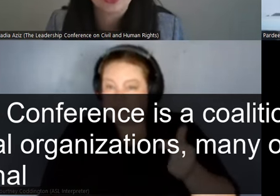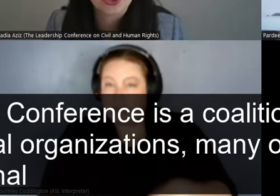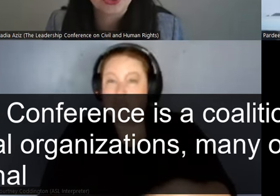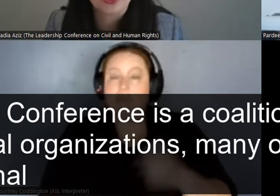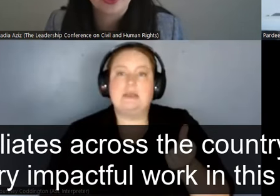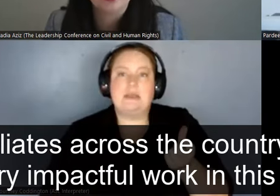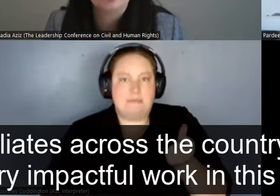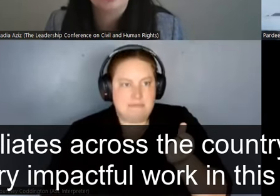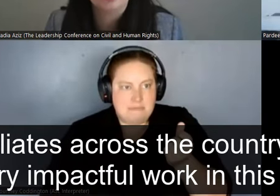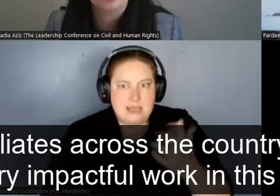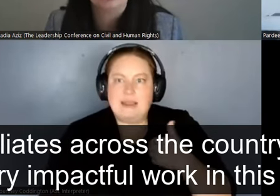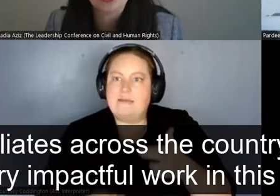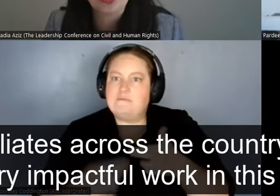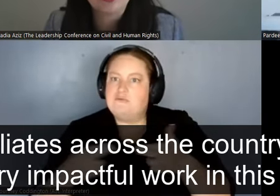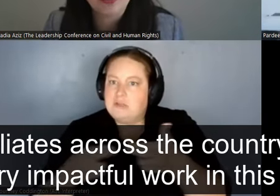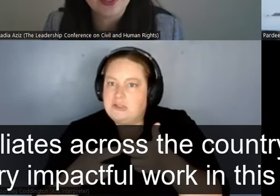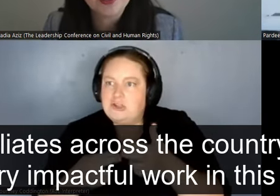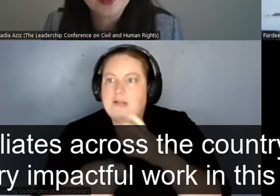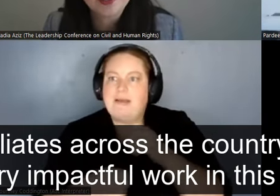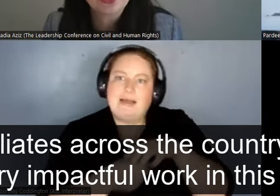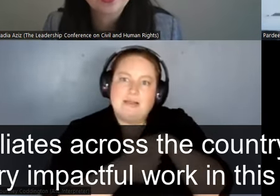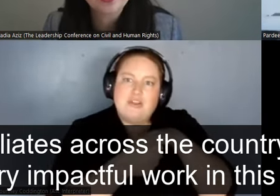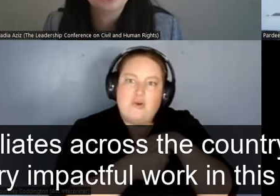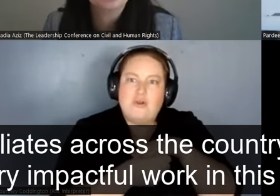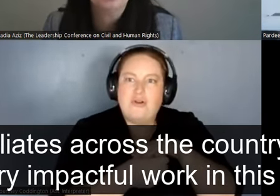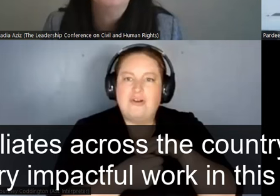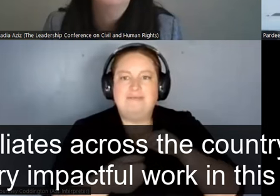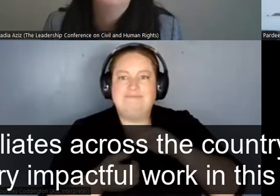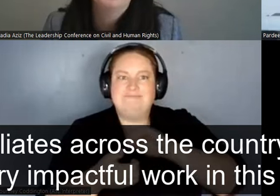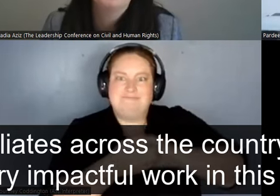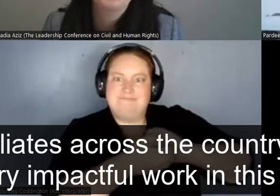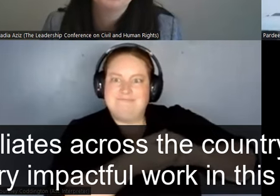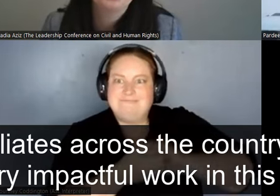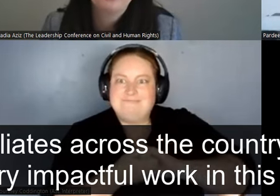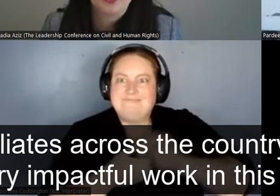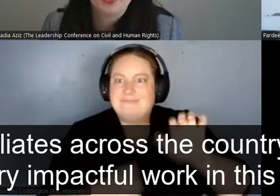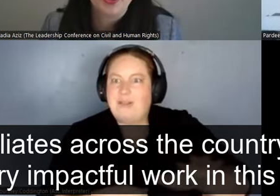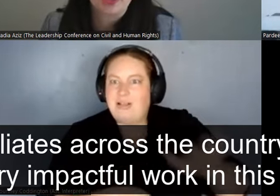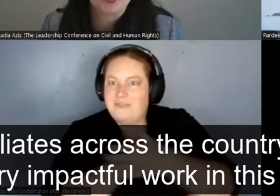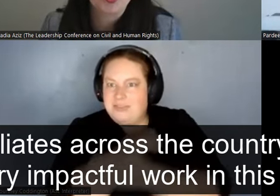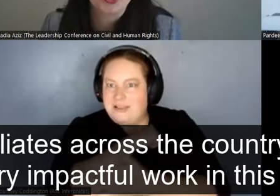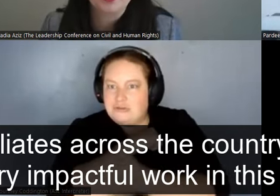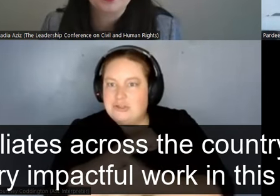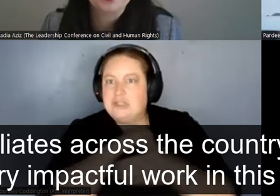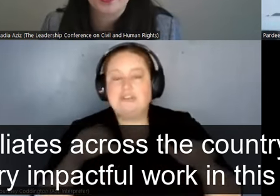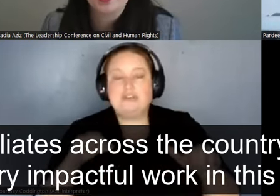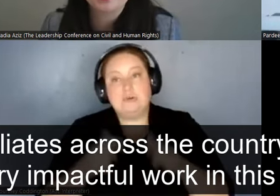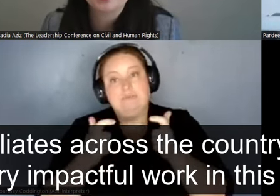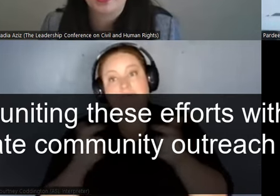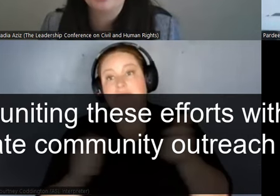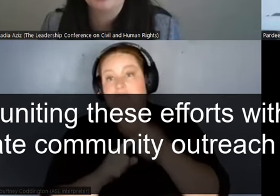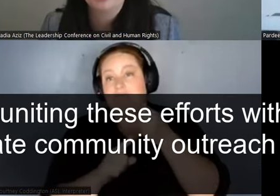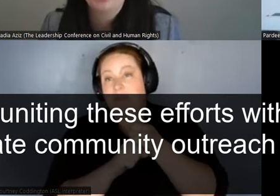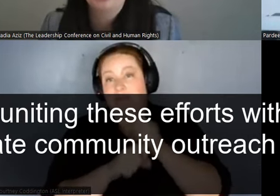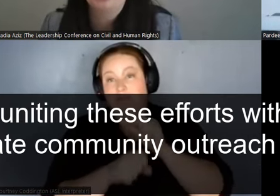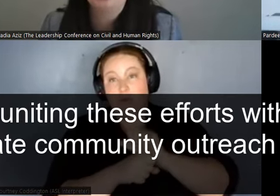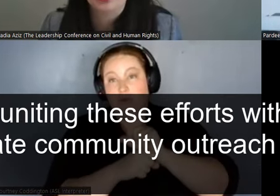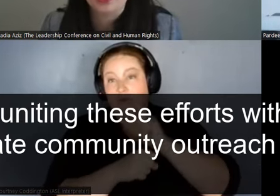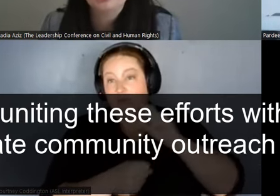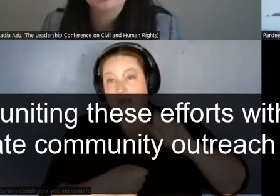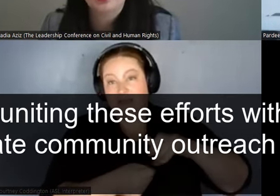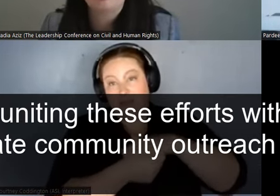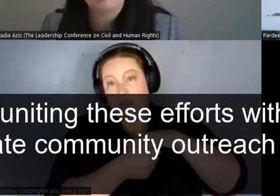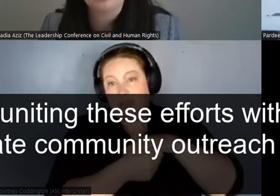whom have regional and local affiliates across the country. They're doing very impactful work in this space. And, you